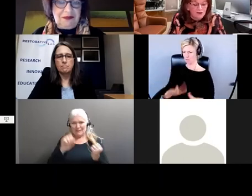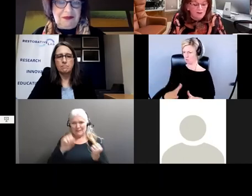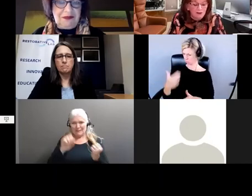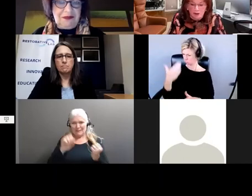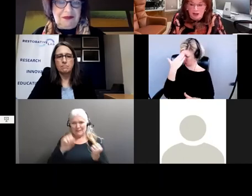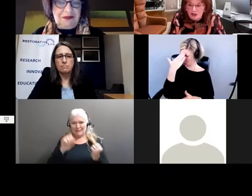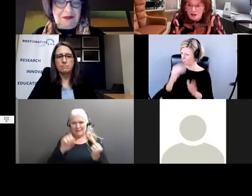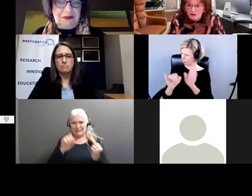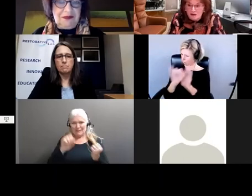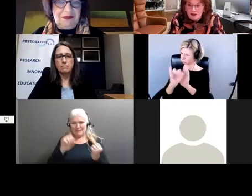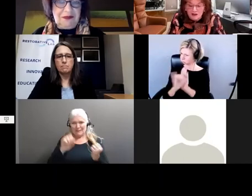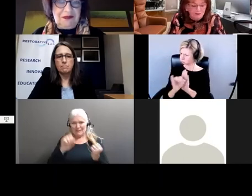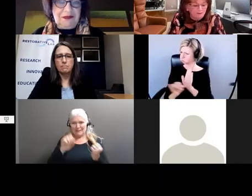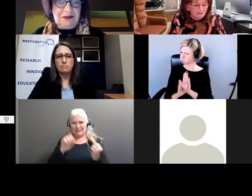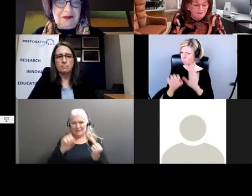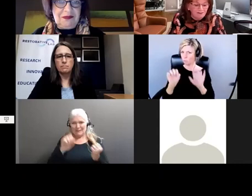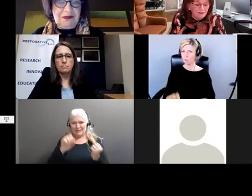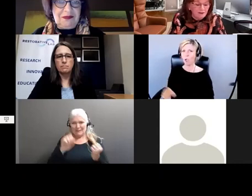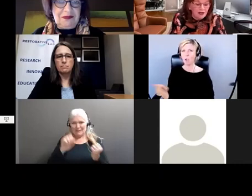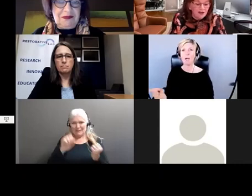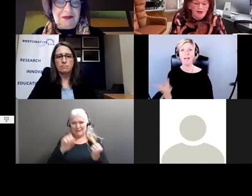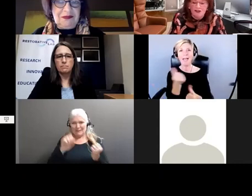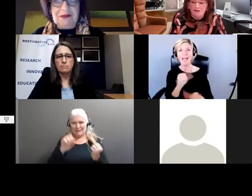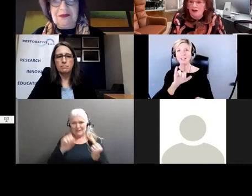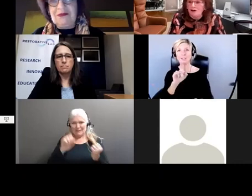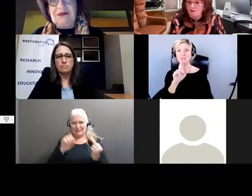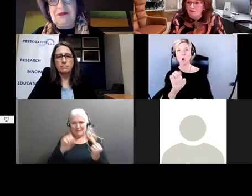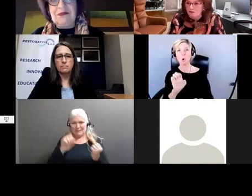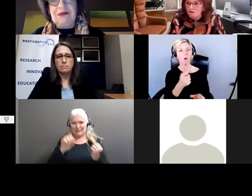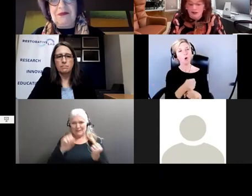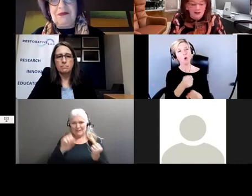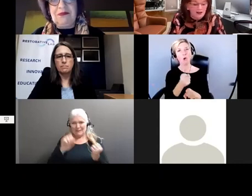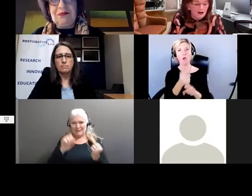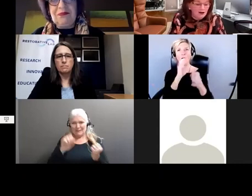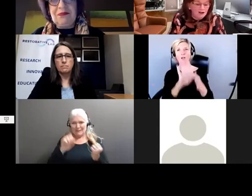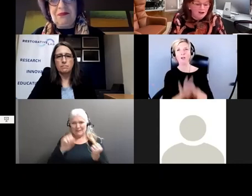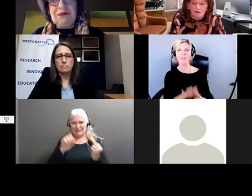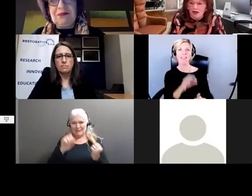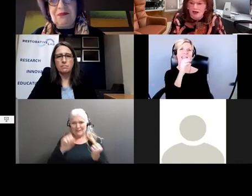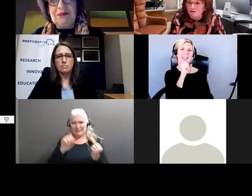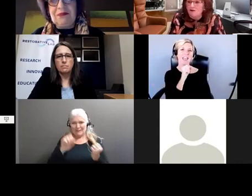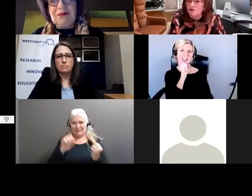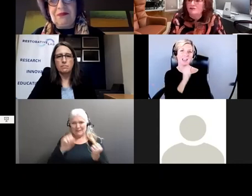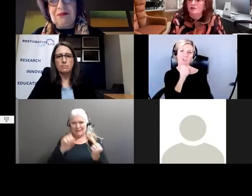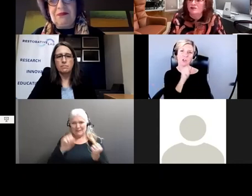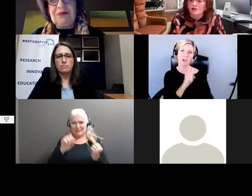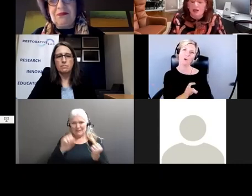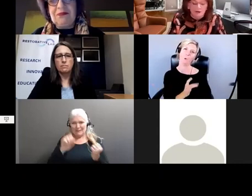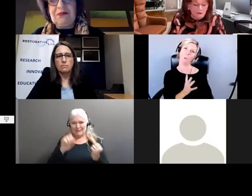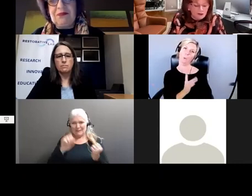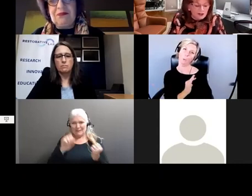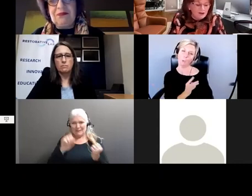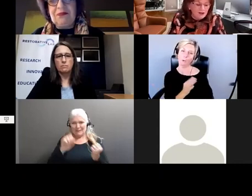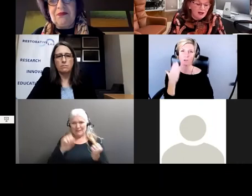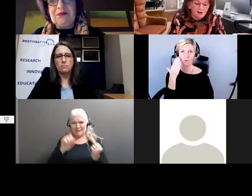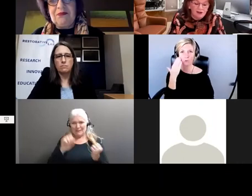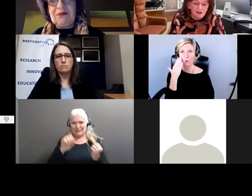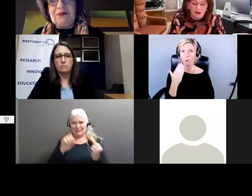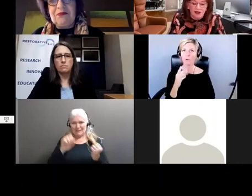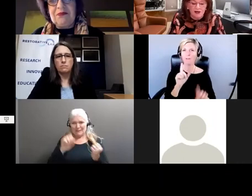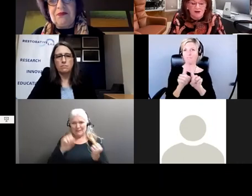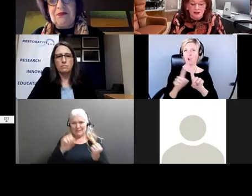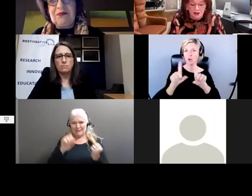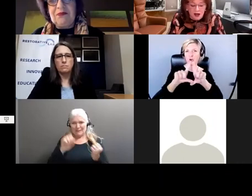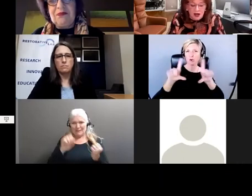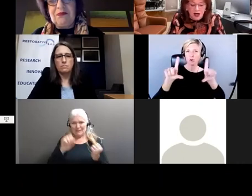about someone based on their age, that's fodder for the greeting cards, for advertisements, for TV comedies,